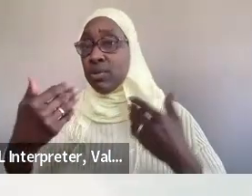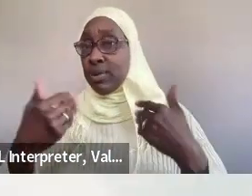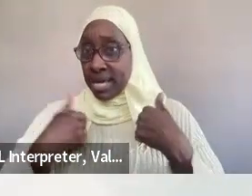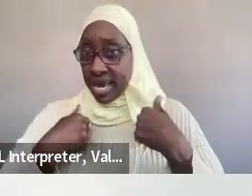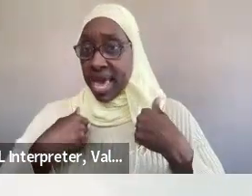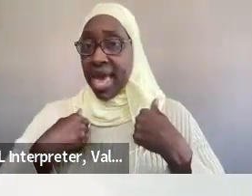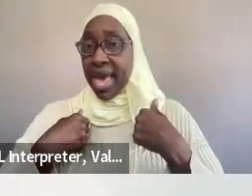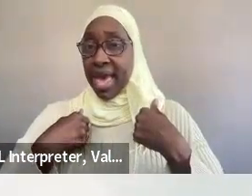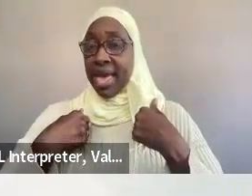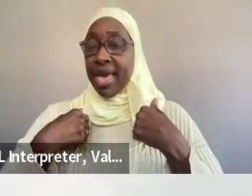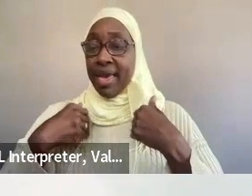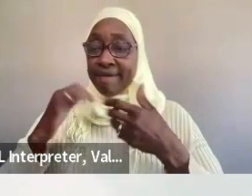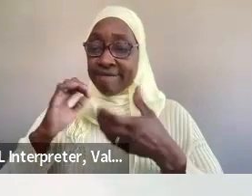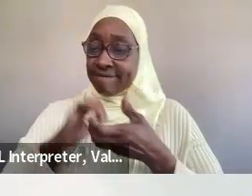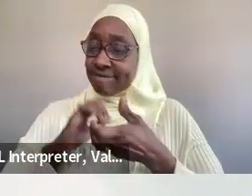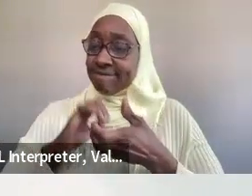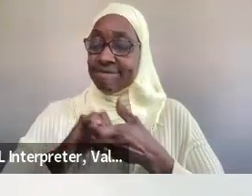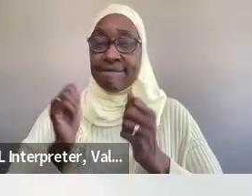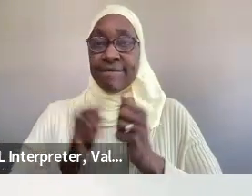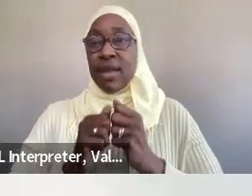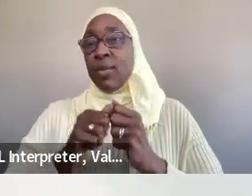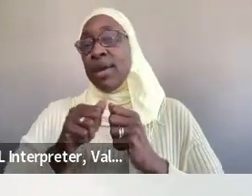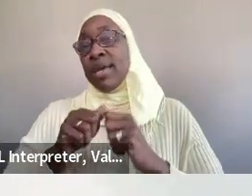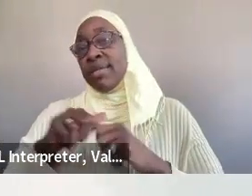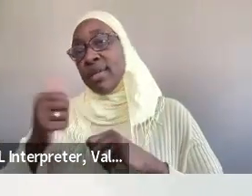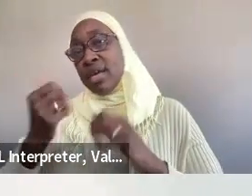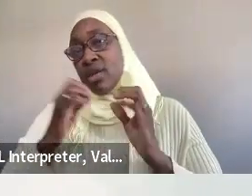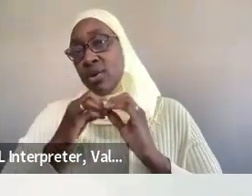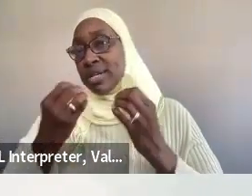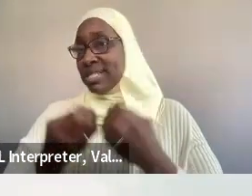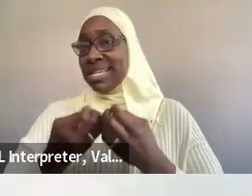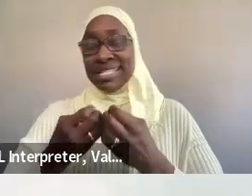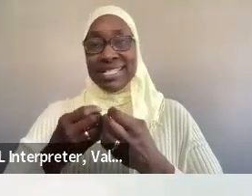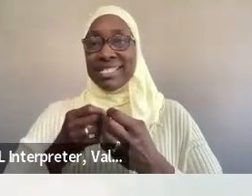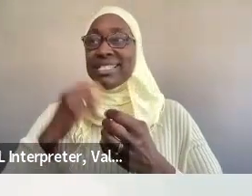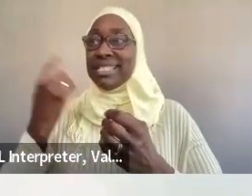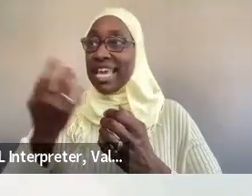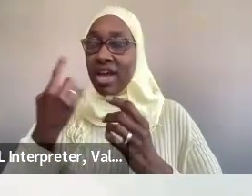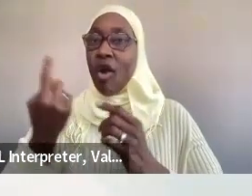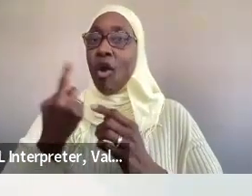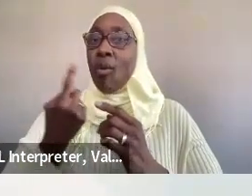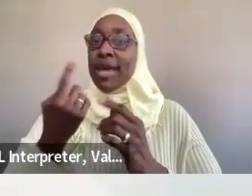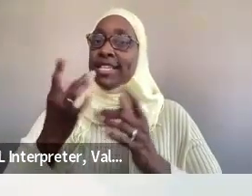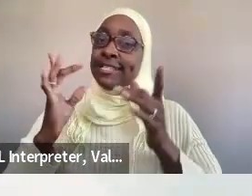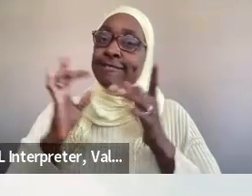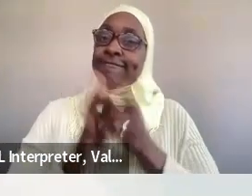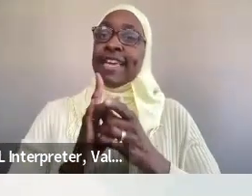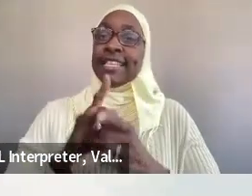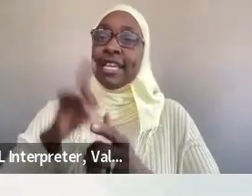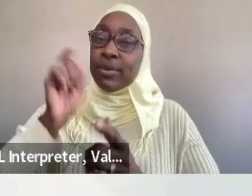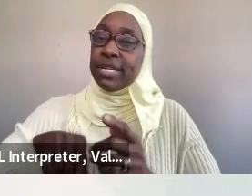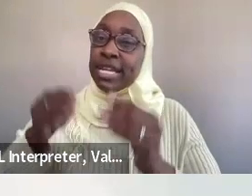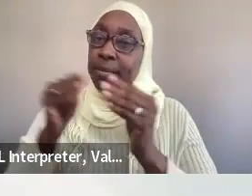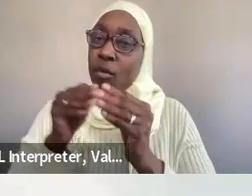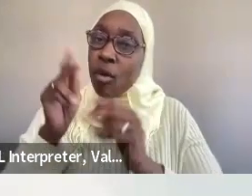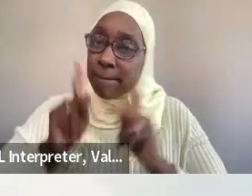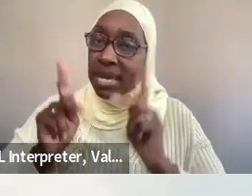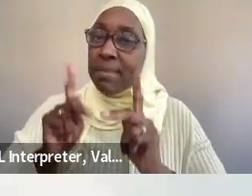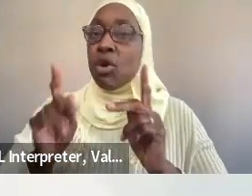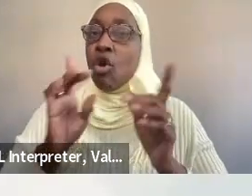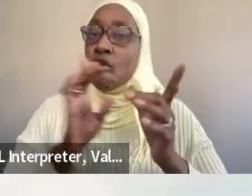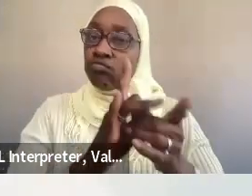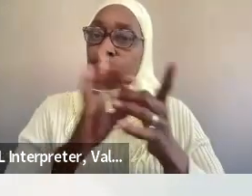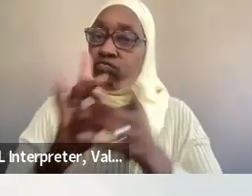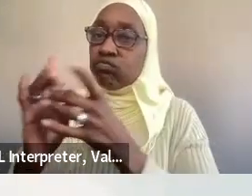kind of drive that home and reinforce that we need more people, and it would be great to kind of connect with Allied and all these people. So that's something that we're definitely